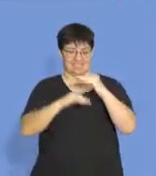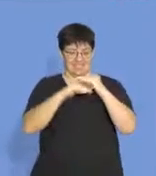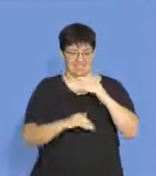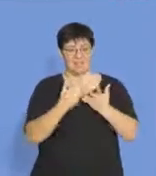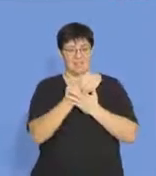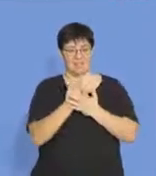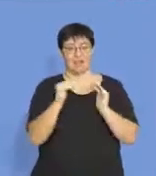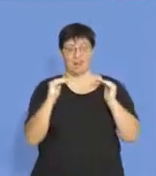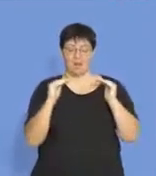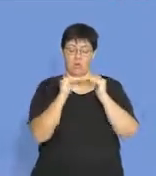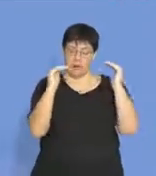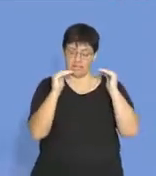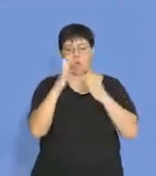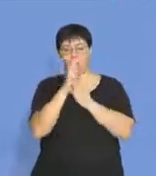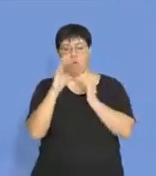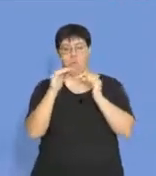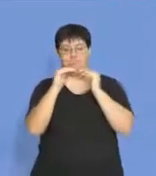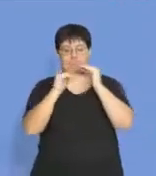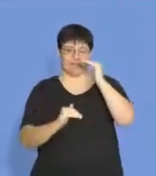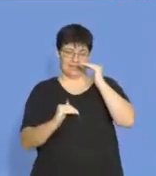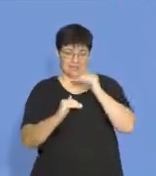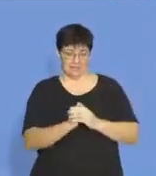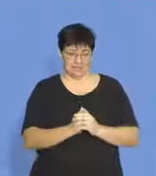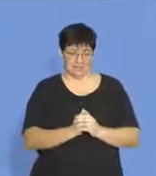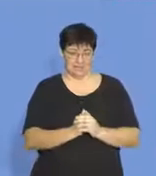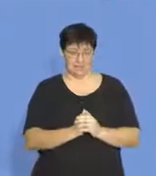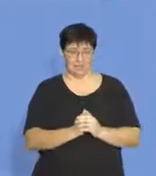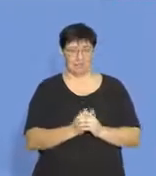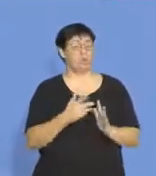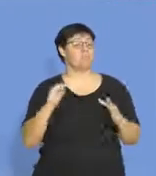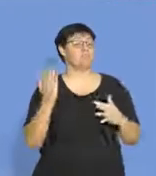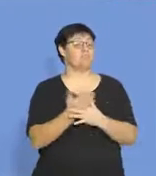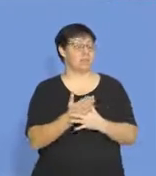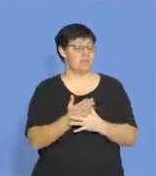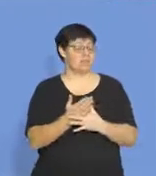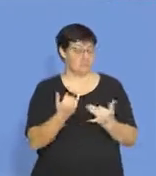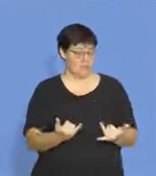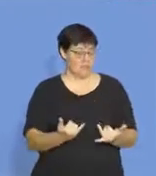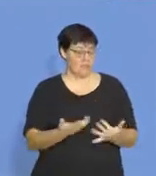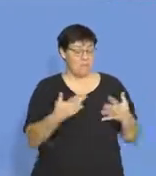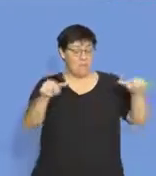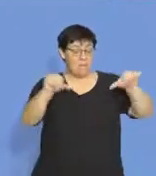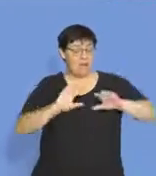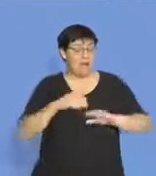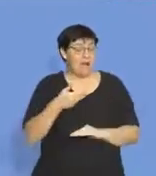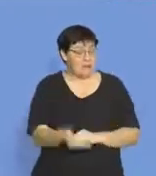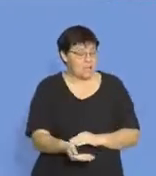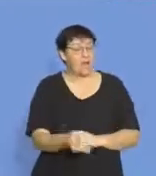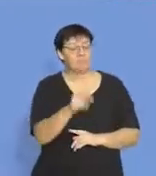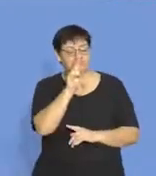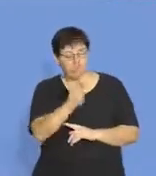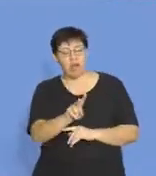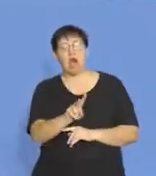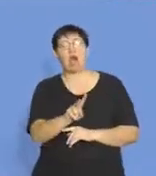a look at the inequality and equality. But for now, I want us to take a quick ad break. When I come back, I'm then going to make